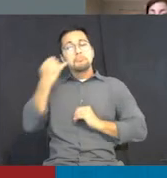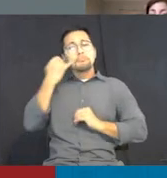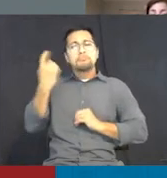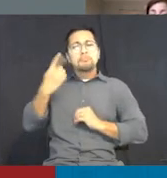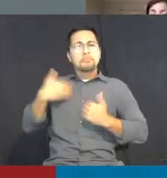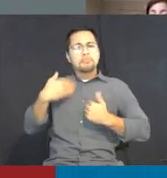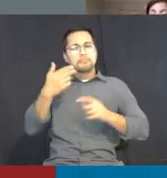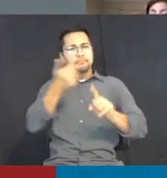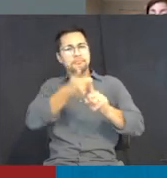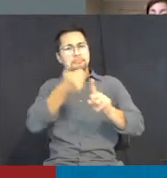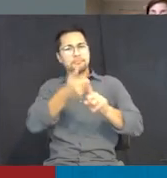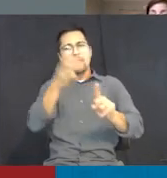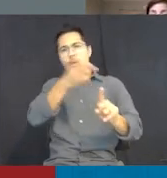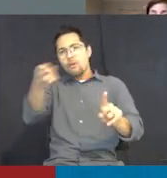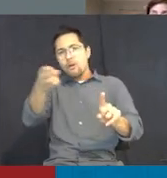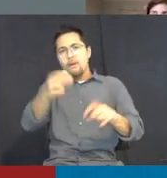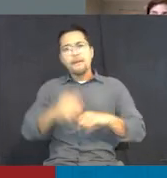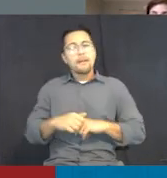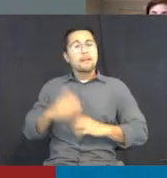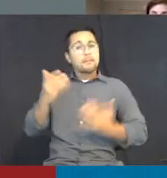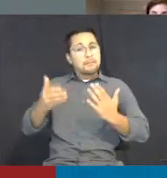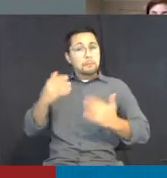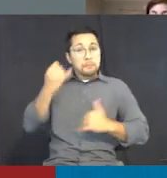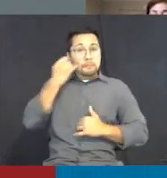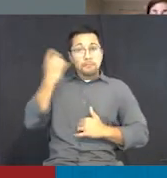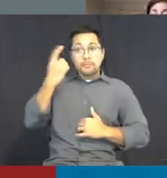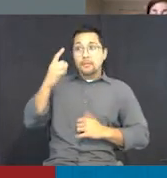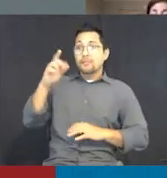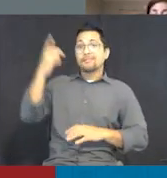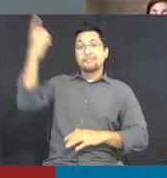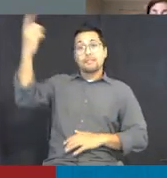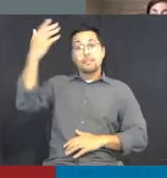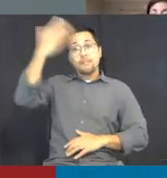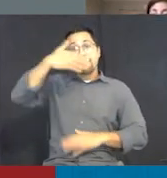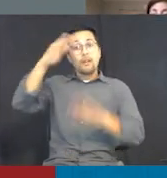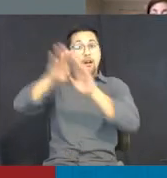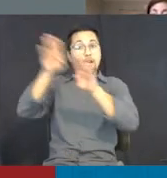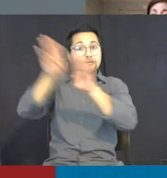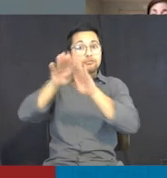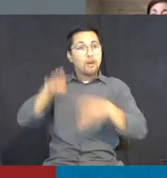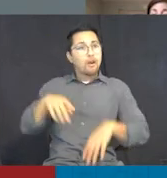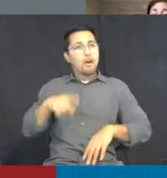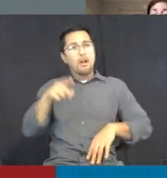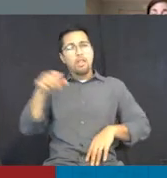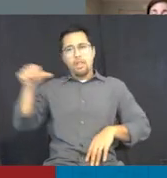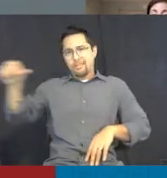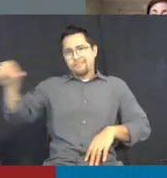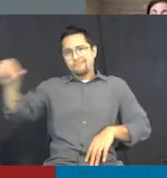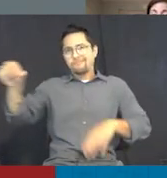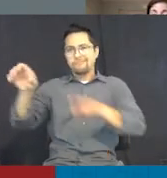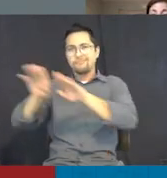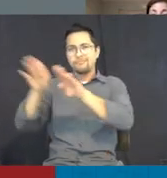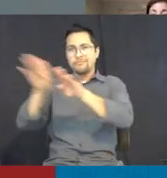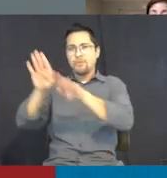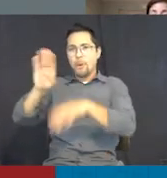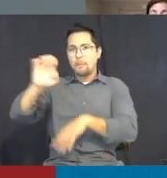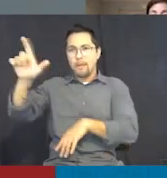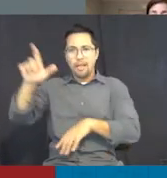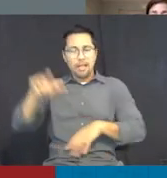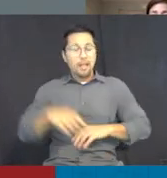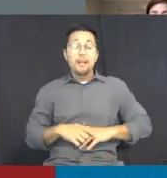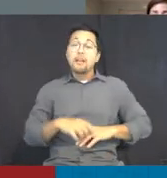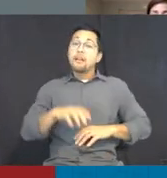light, notifying that person that somebody's at the front door. Or with a smart lock, If